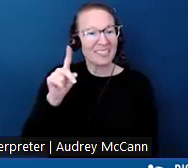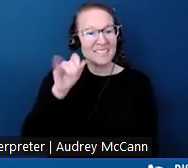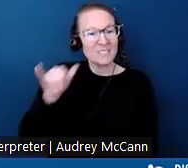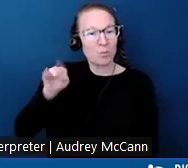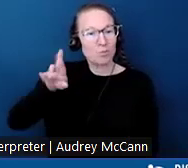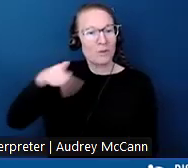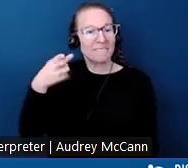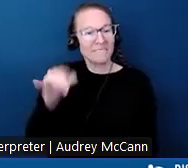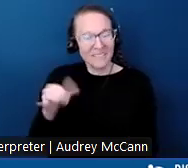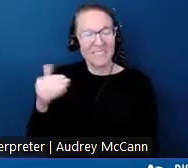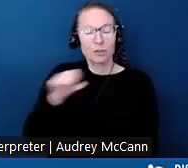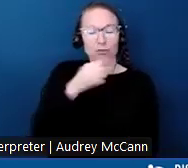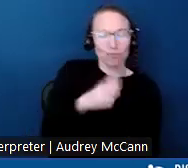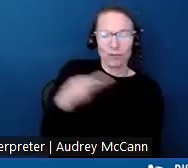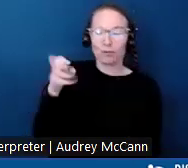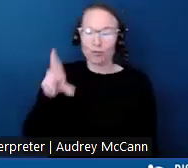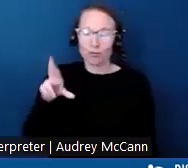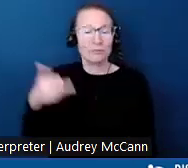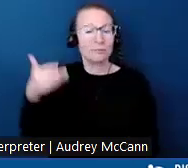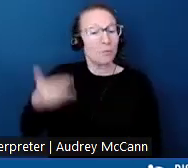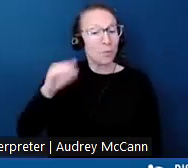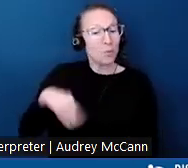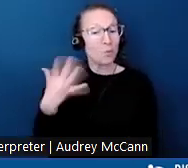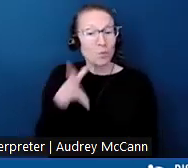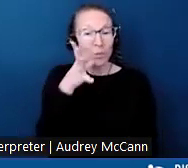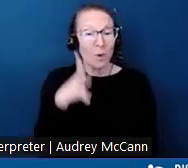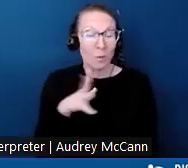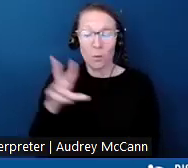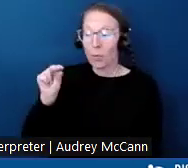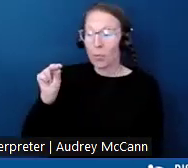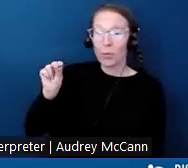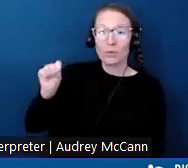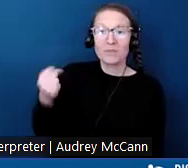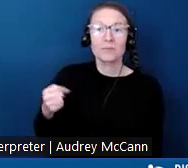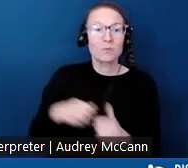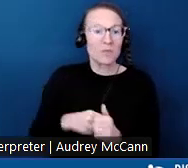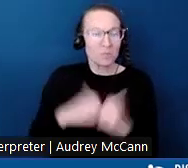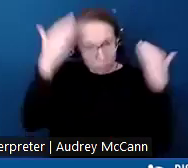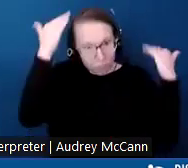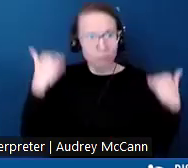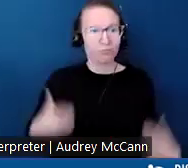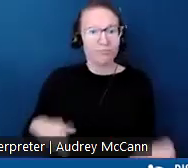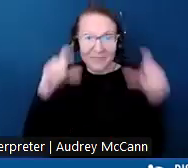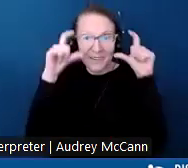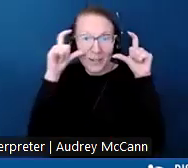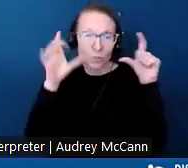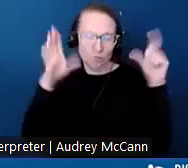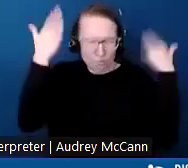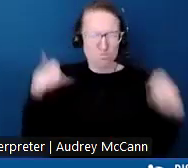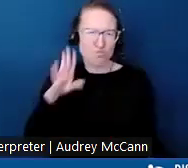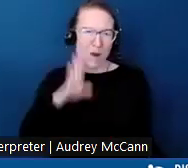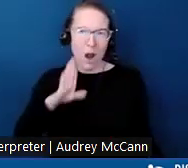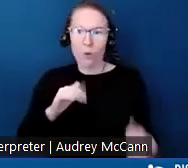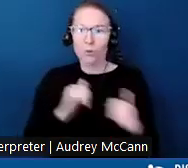her pronouns. I am a white woman in my 30s with long brown hair and glasses, wearing a red top and black